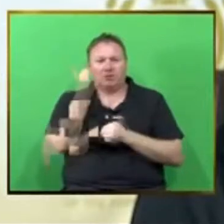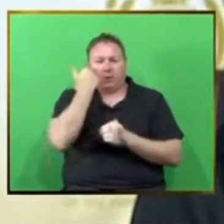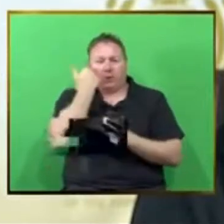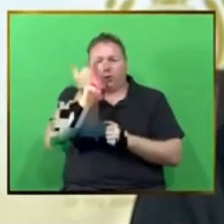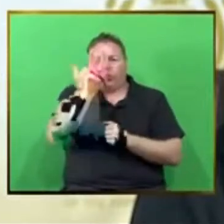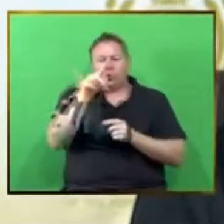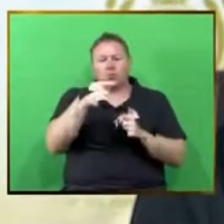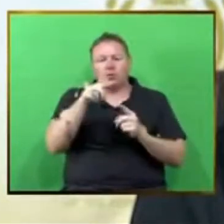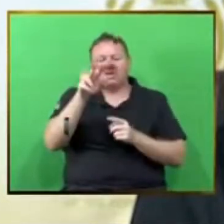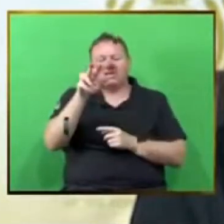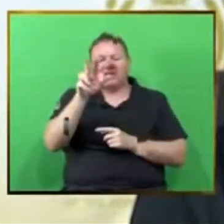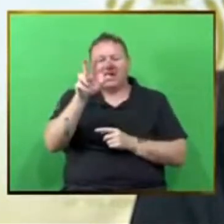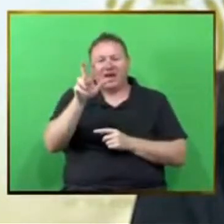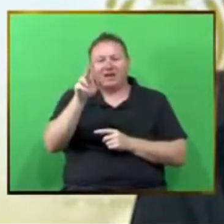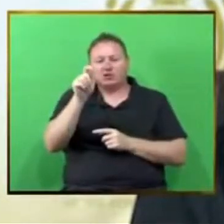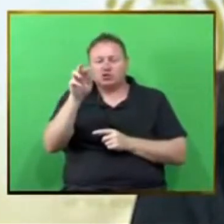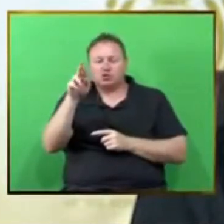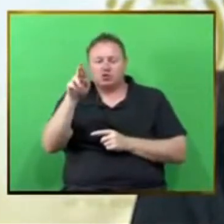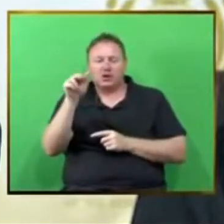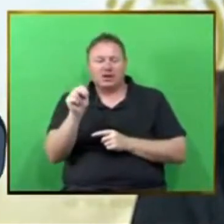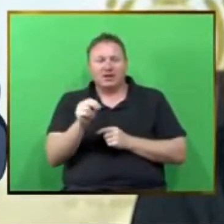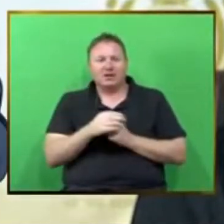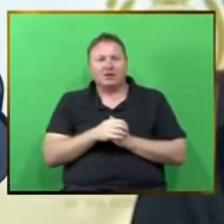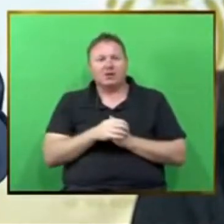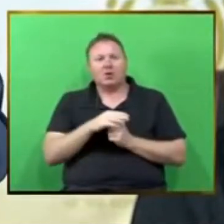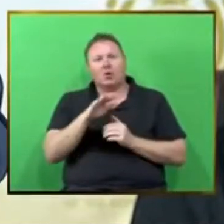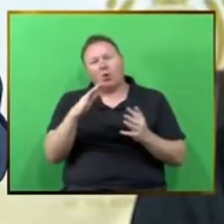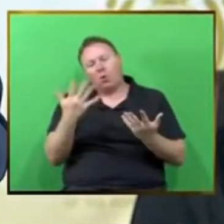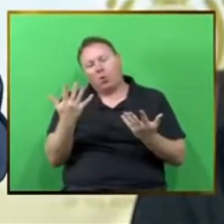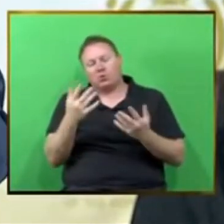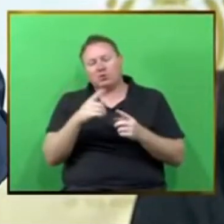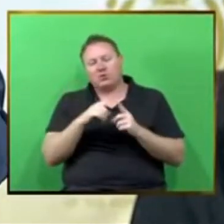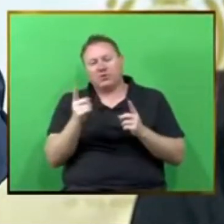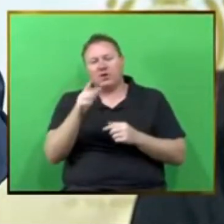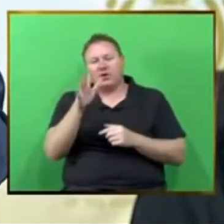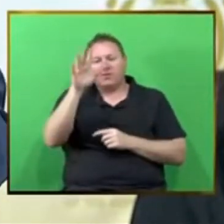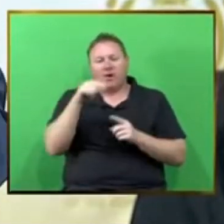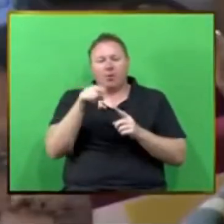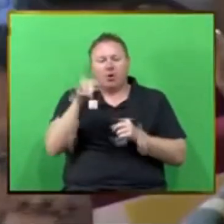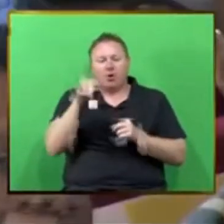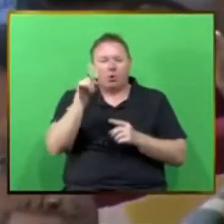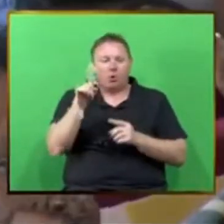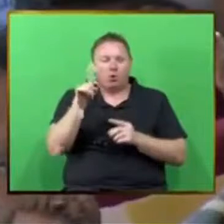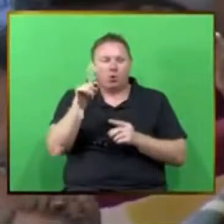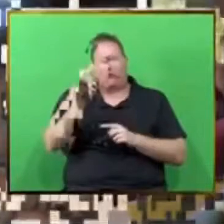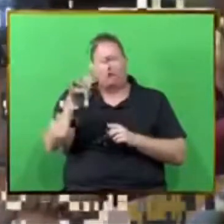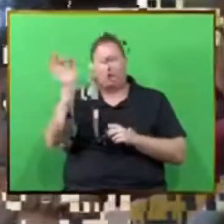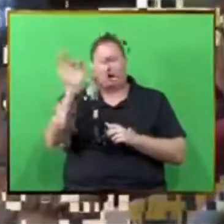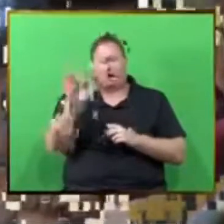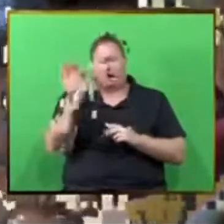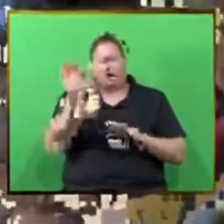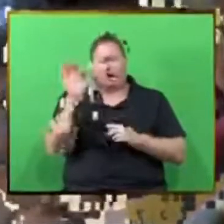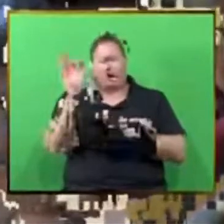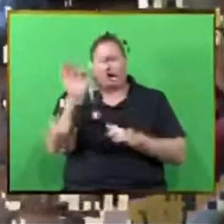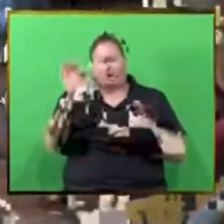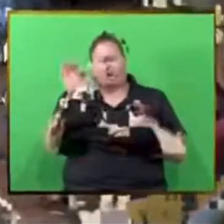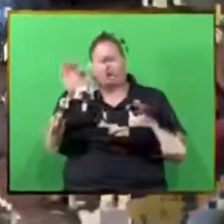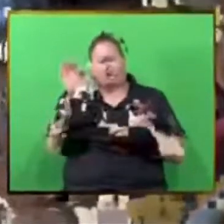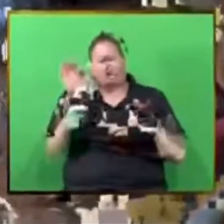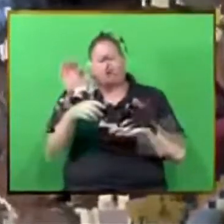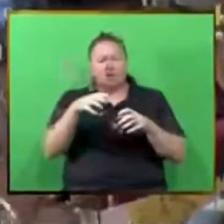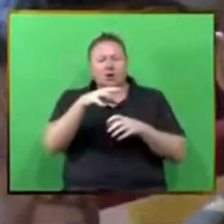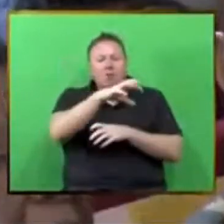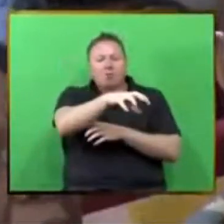2.8 trillion, or put it differently, 5.1% of interest expenditure is to provinces